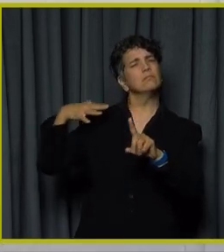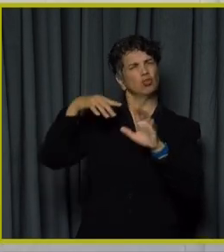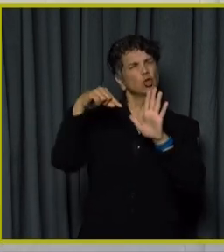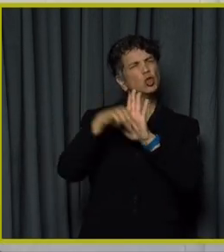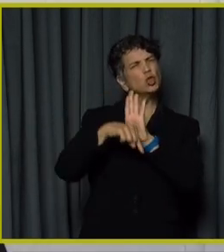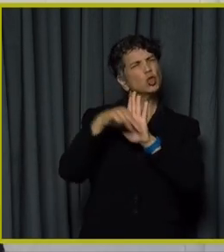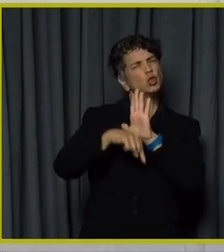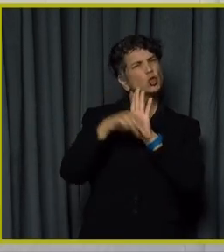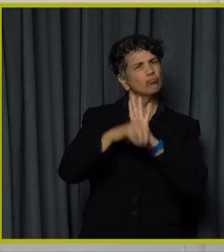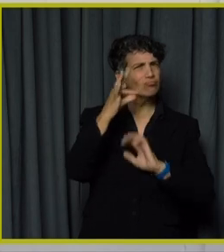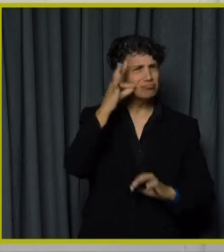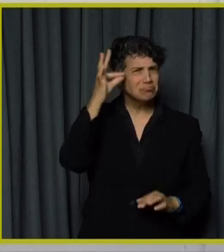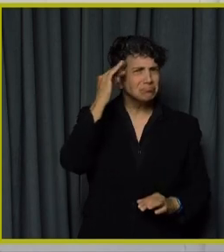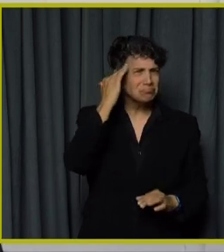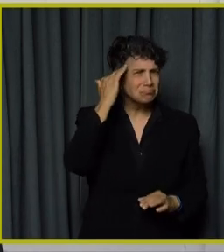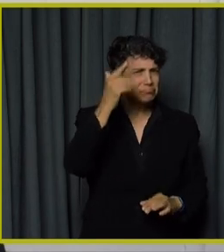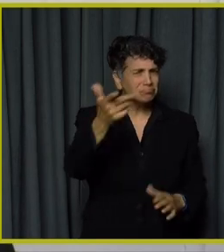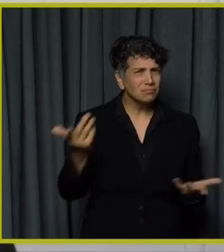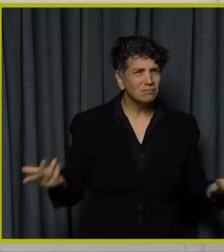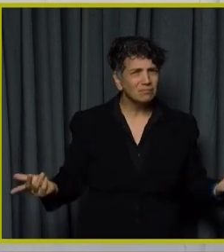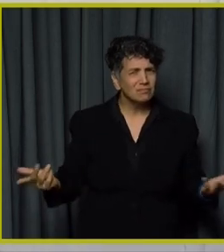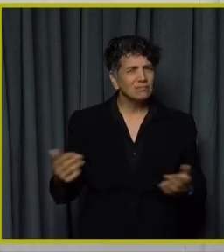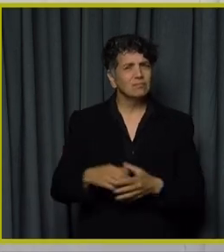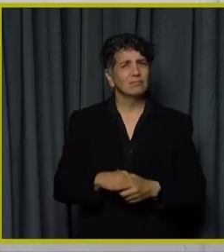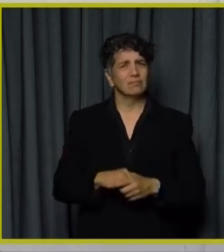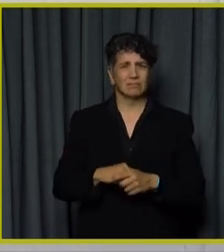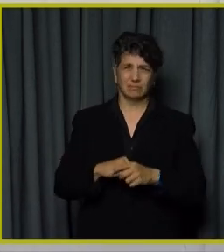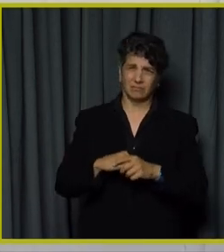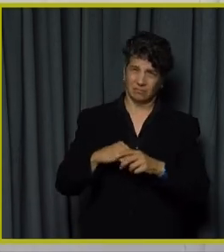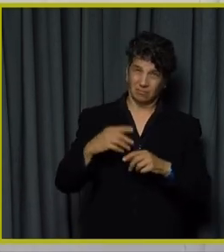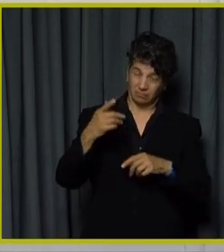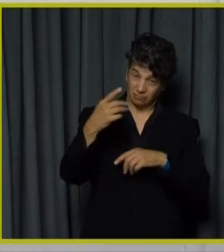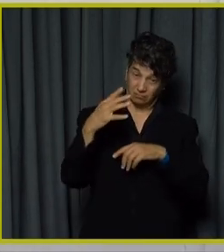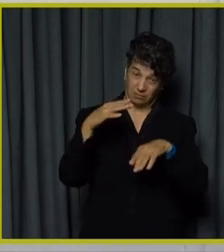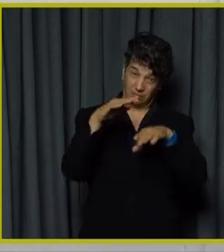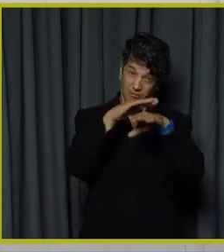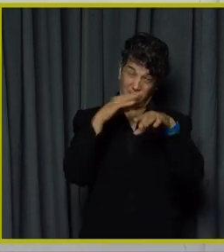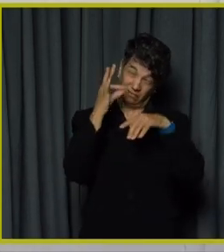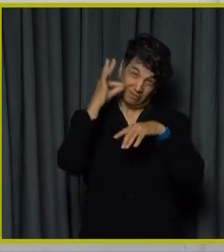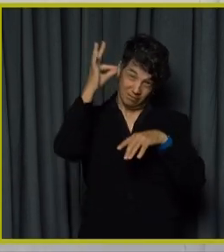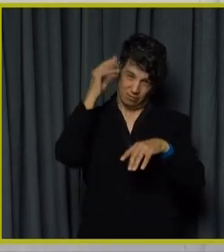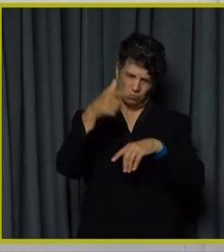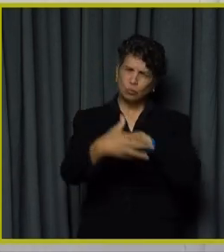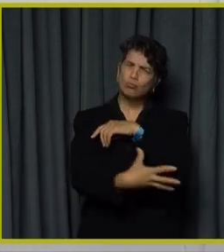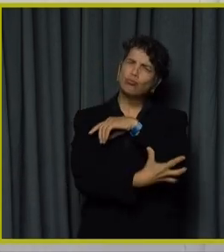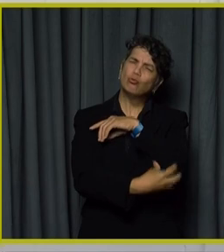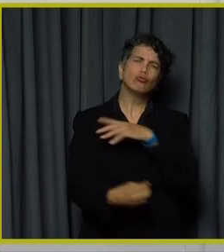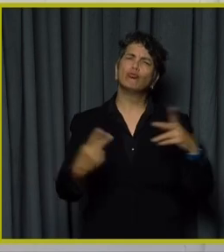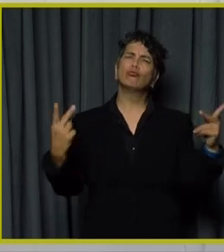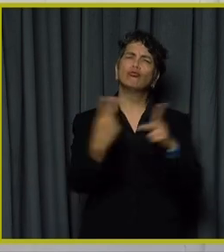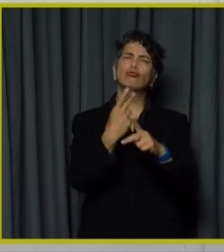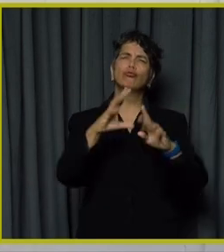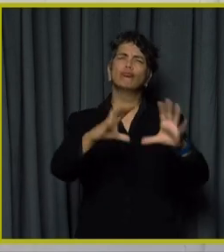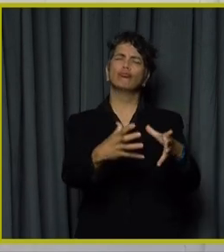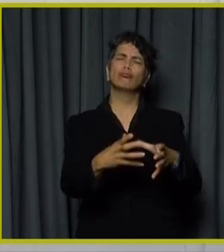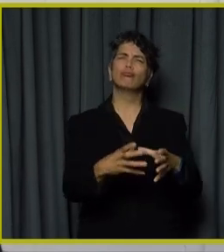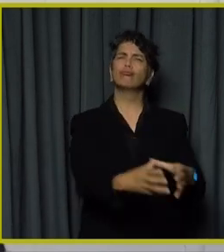are considered poor? That our Native health institutions have gone unsupported for